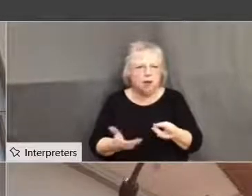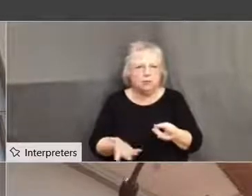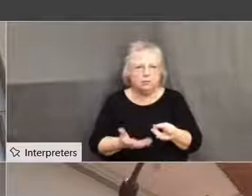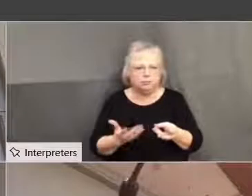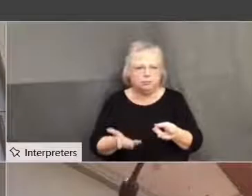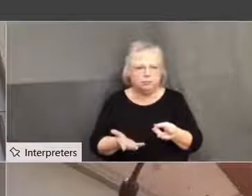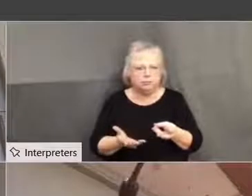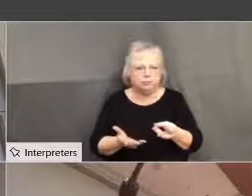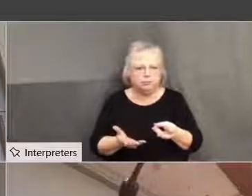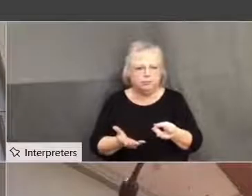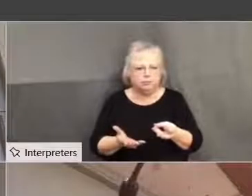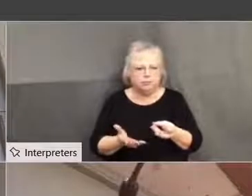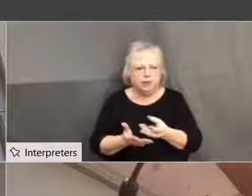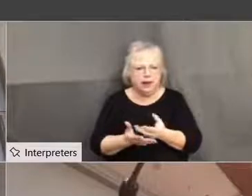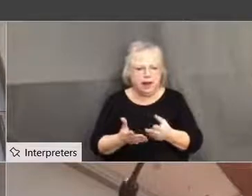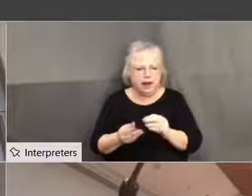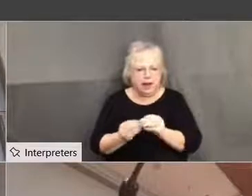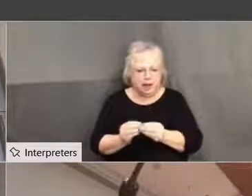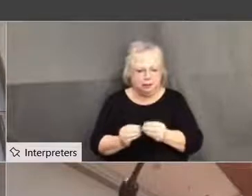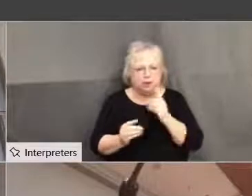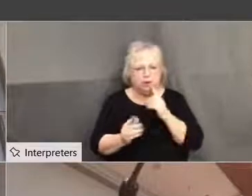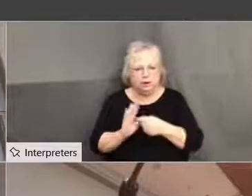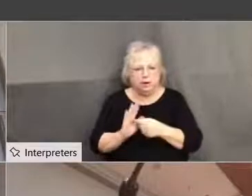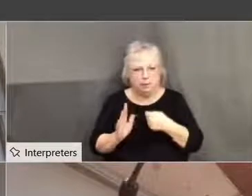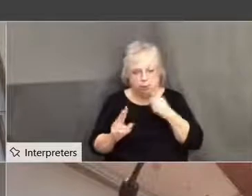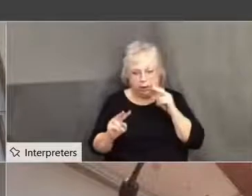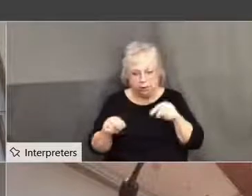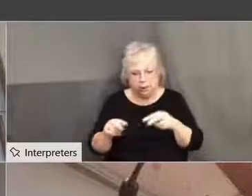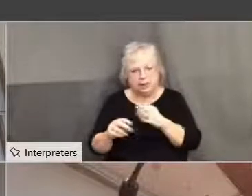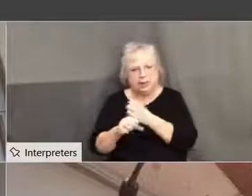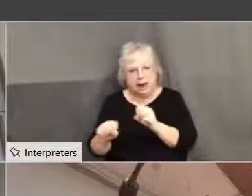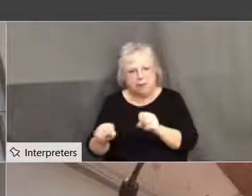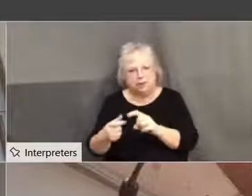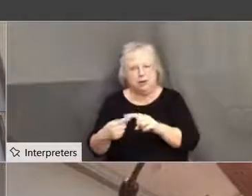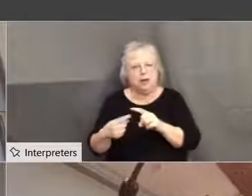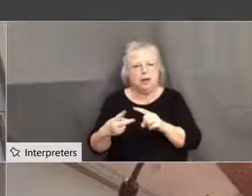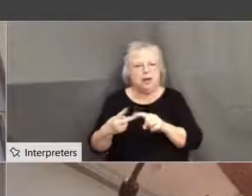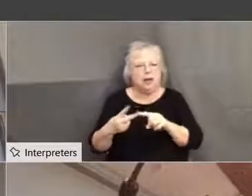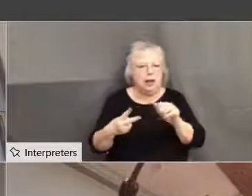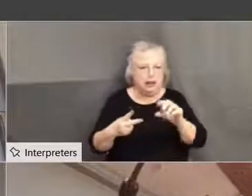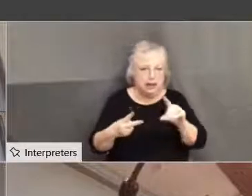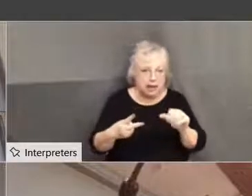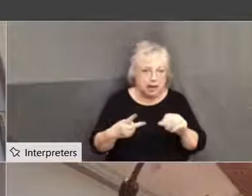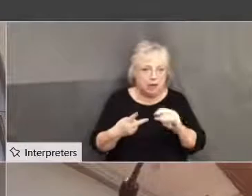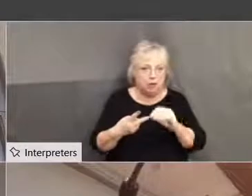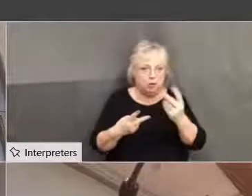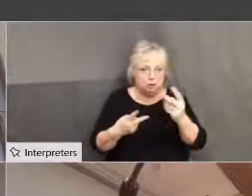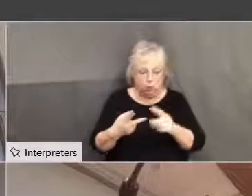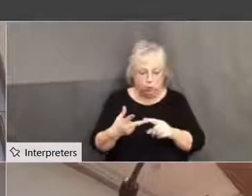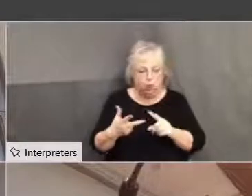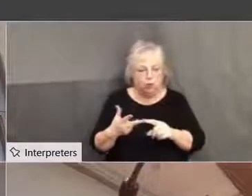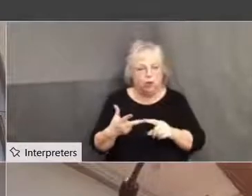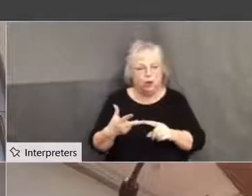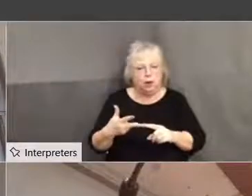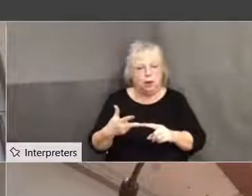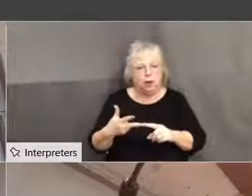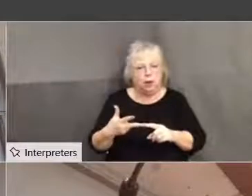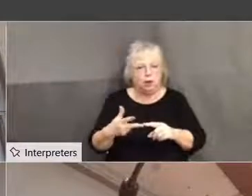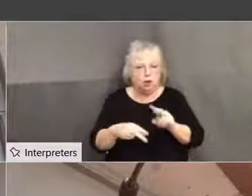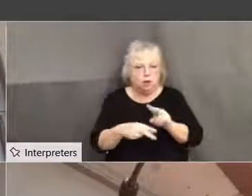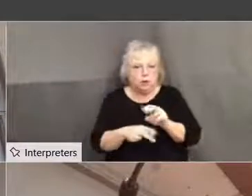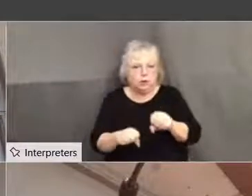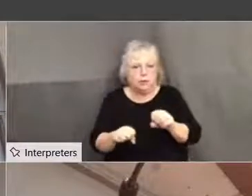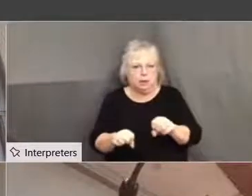items that we look at. Safety is number 1, ADA is number 2, and we look at usability,